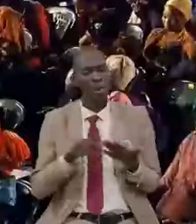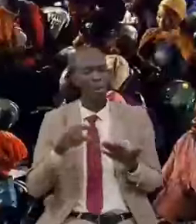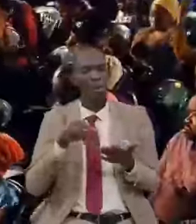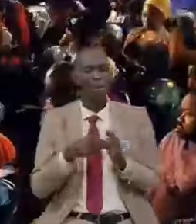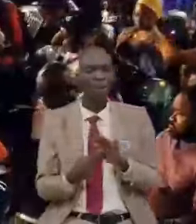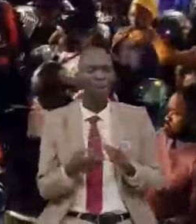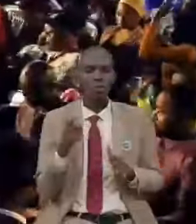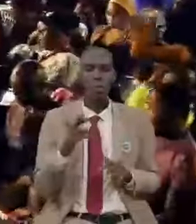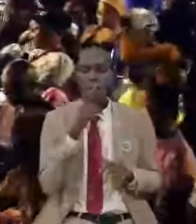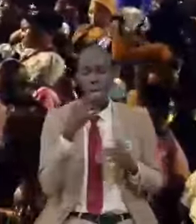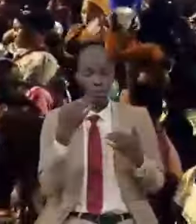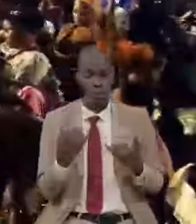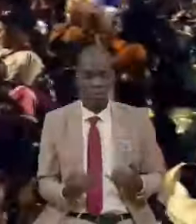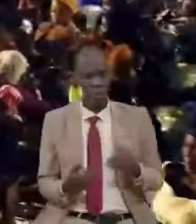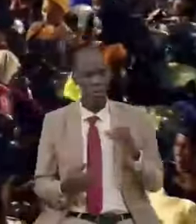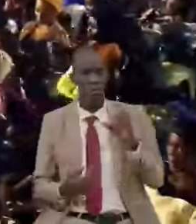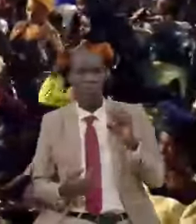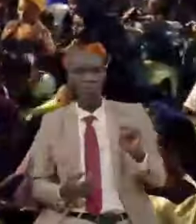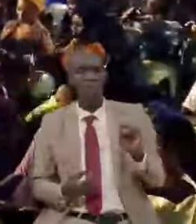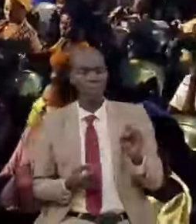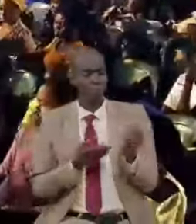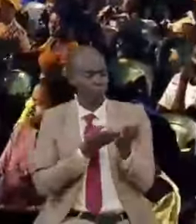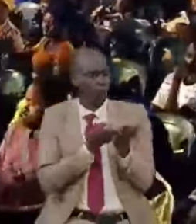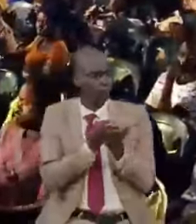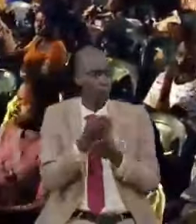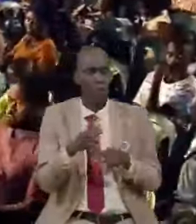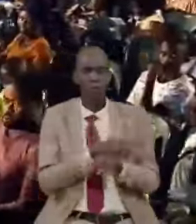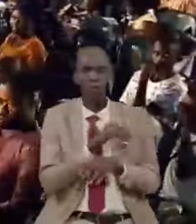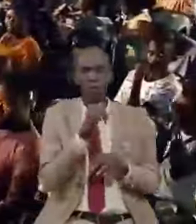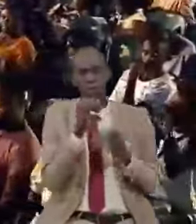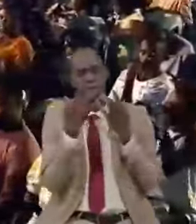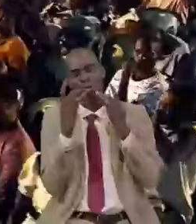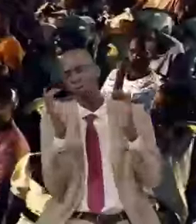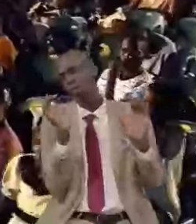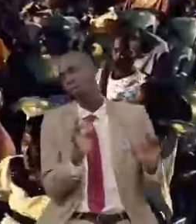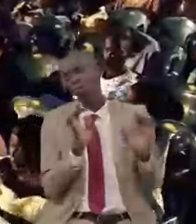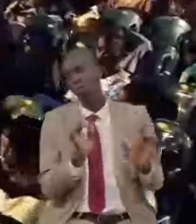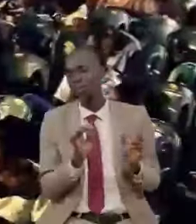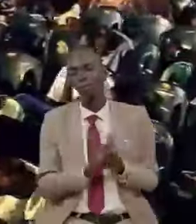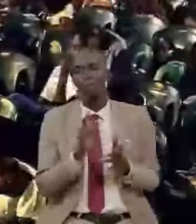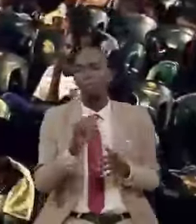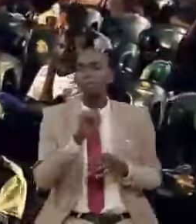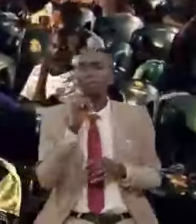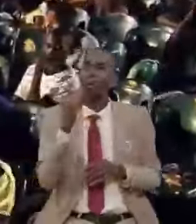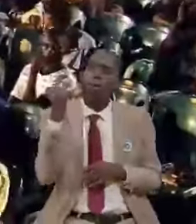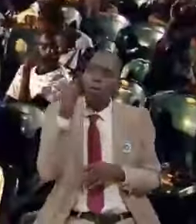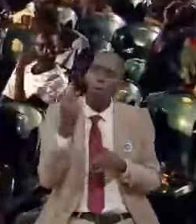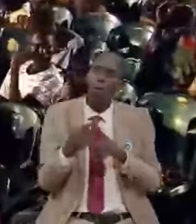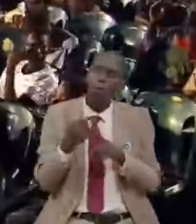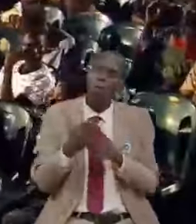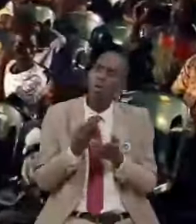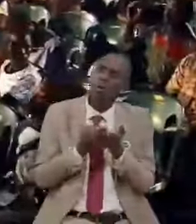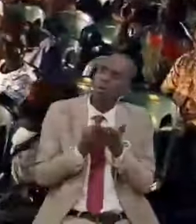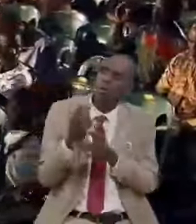you are not scornful. You are not scornful. You don't hear the word that calls you to repentance, and then say, what are